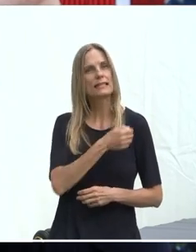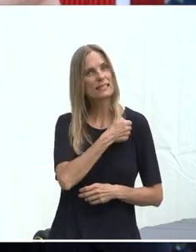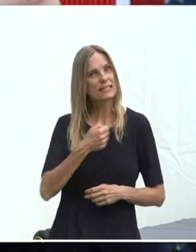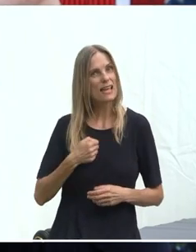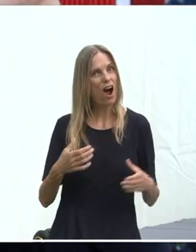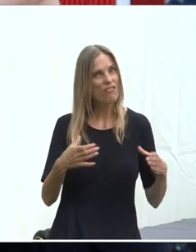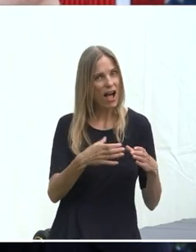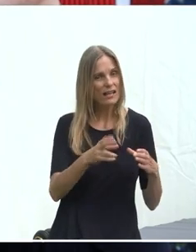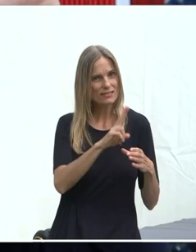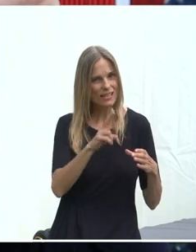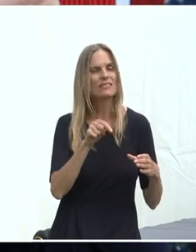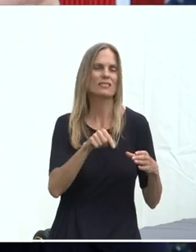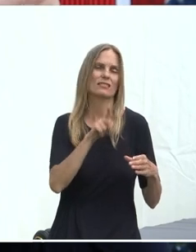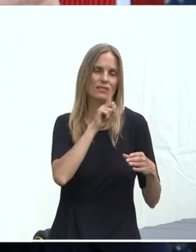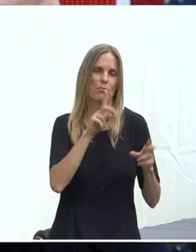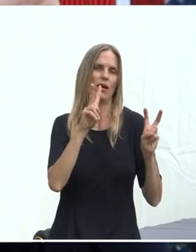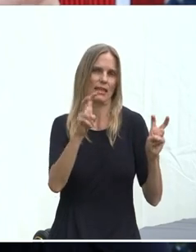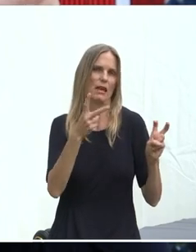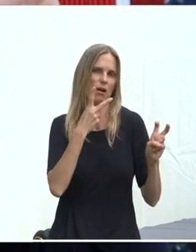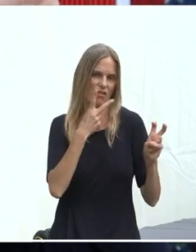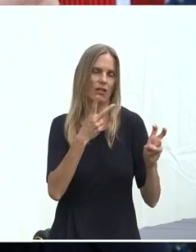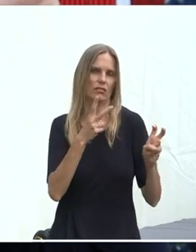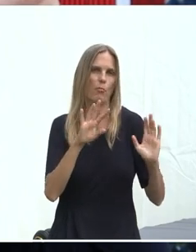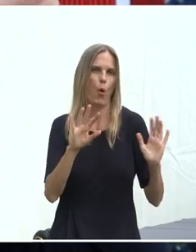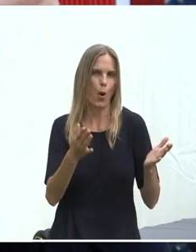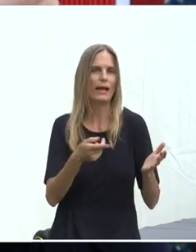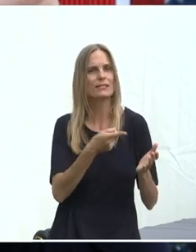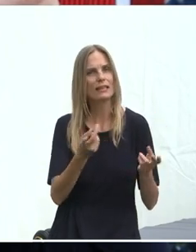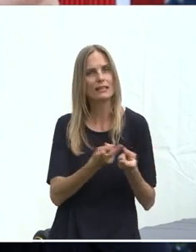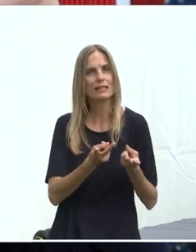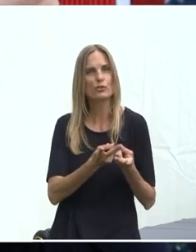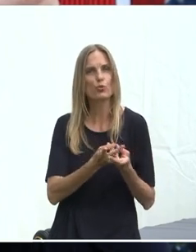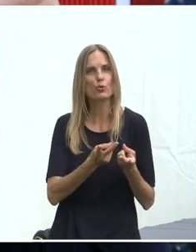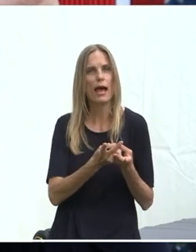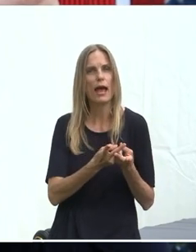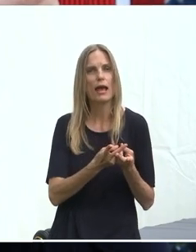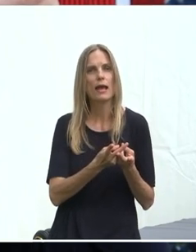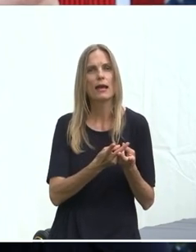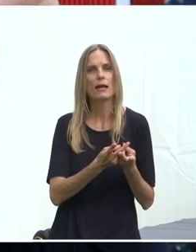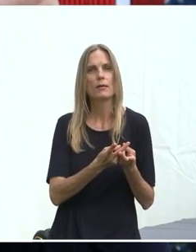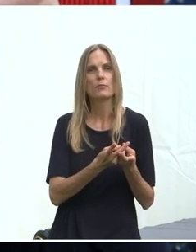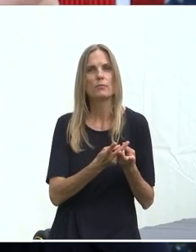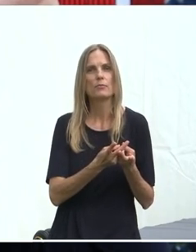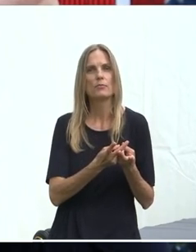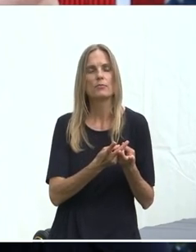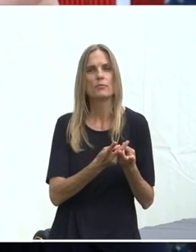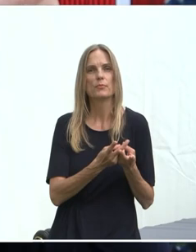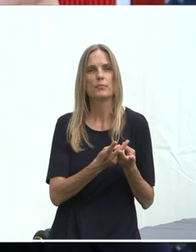are looking into this to make this kind of male area